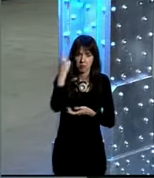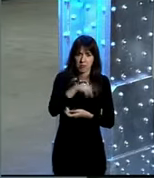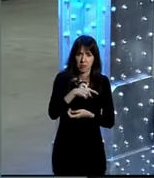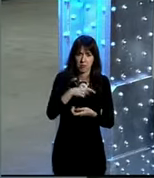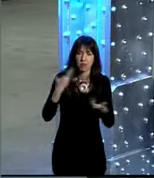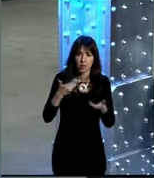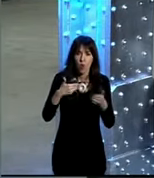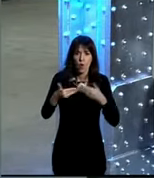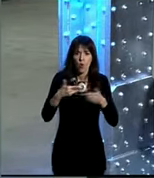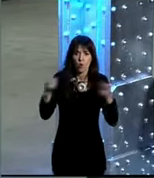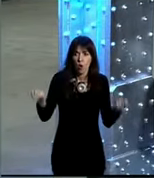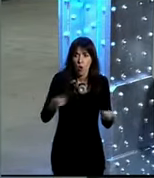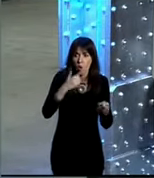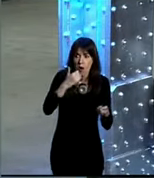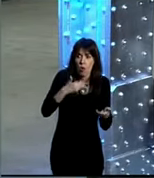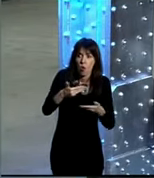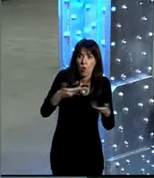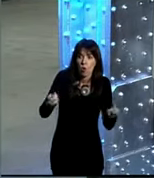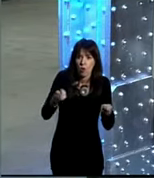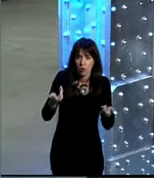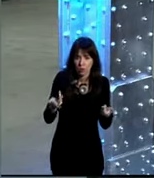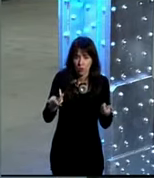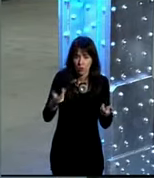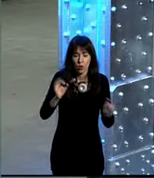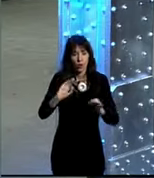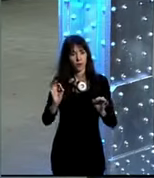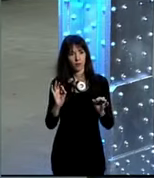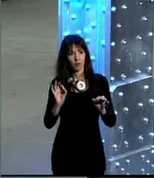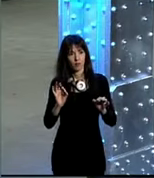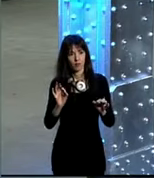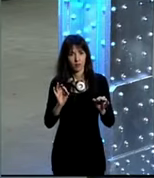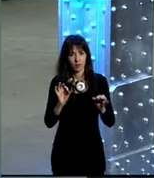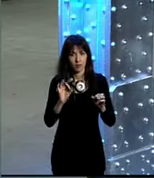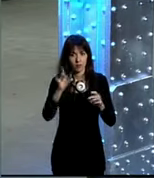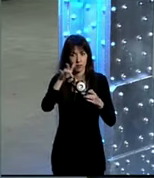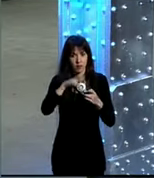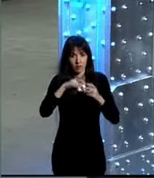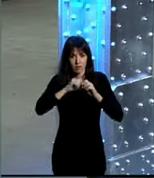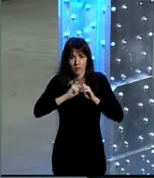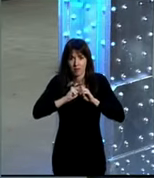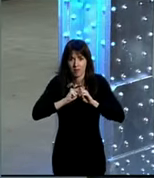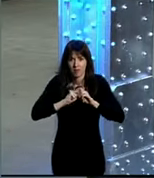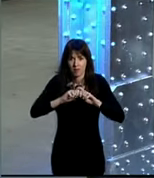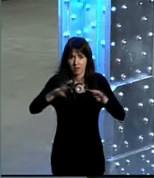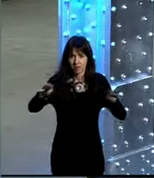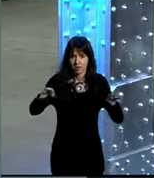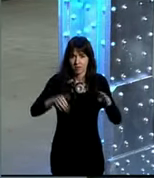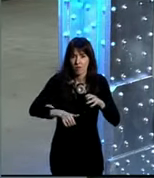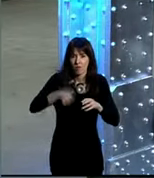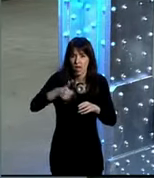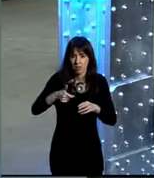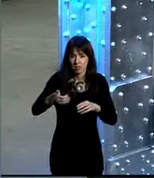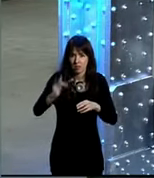stuff, when you will resonate the best with the target audience that you're trying to reach. So we need to plan our strategies